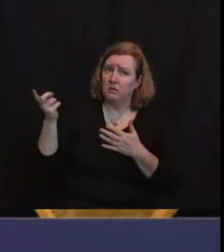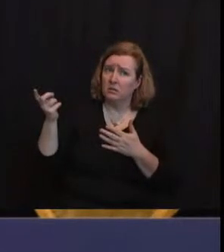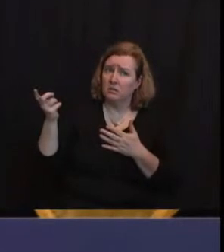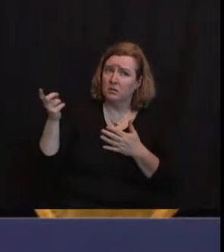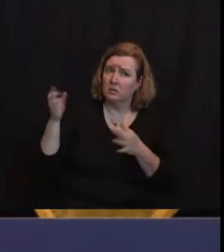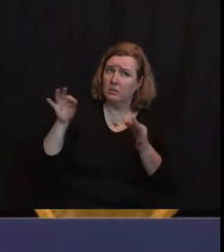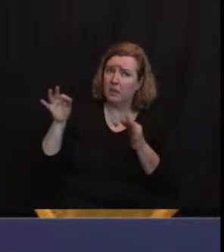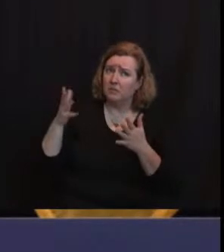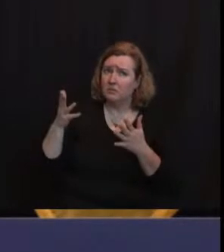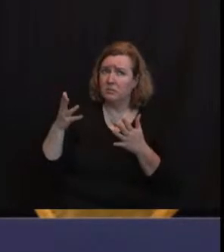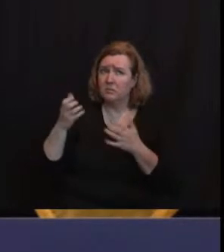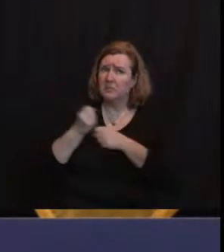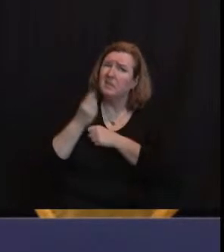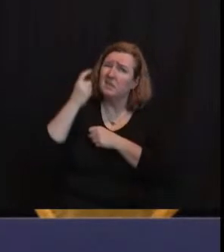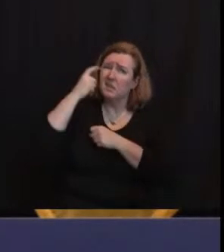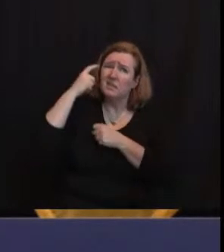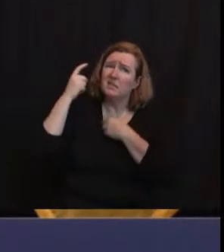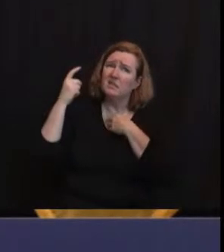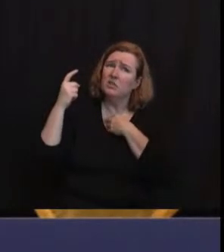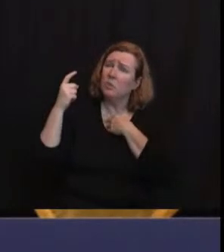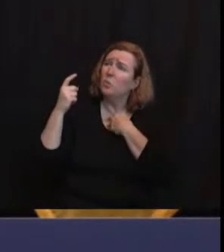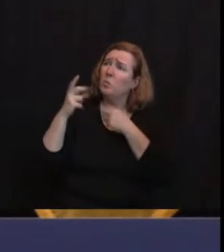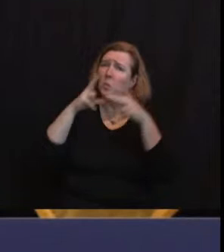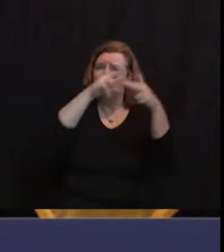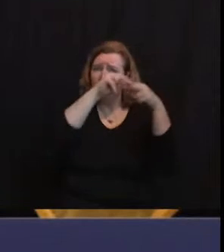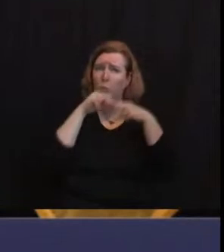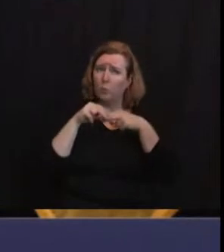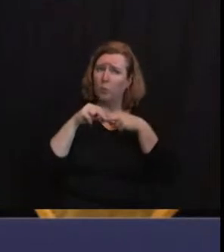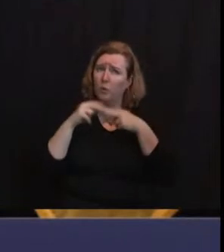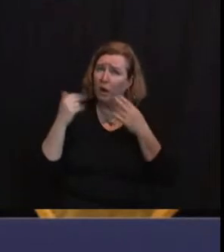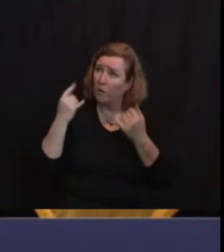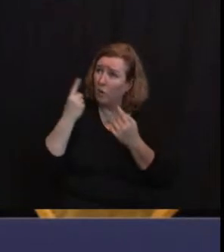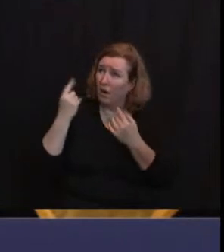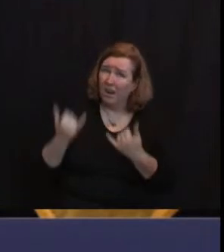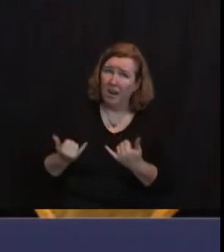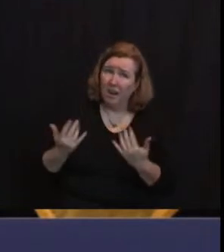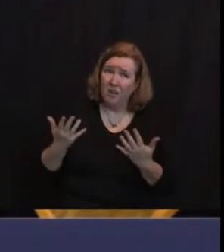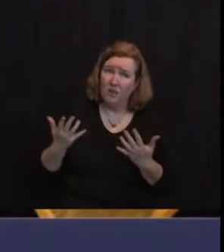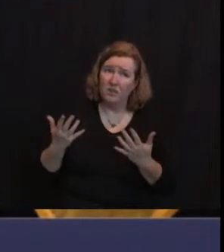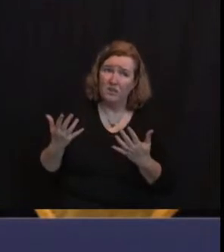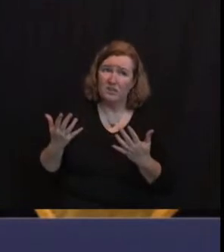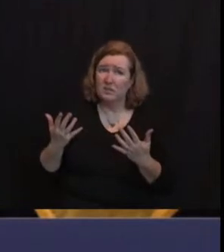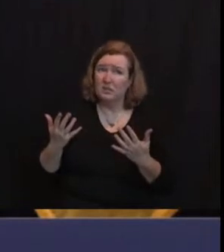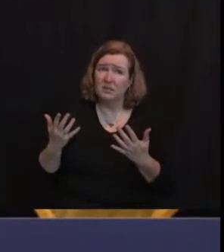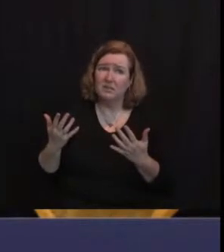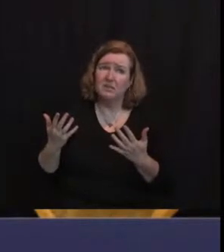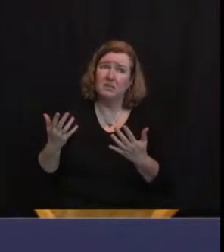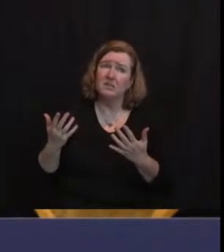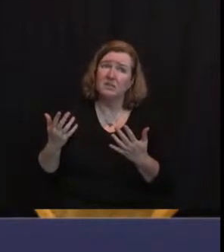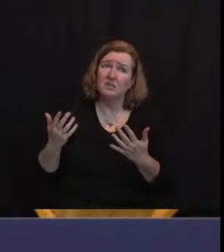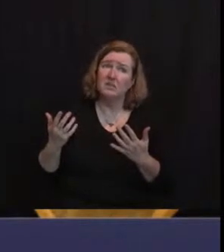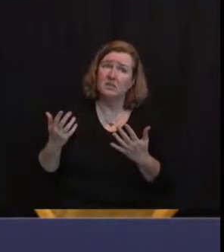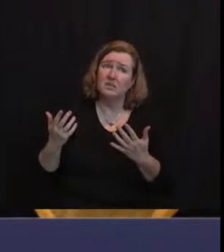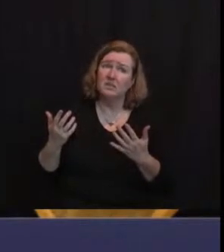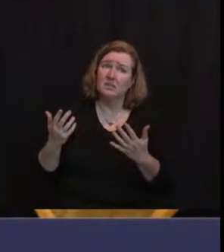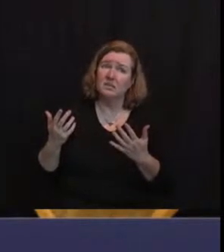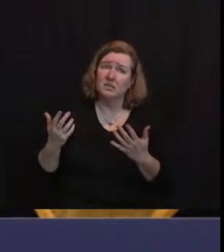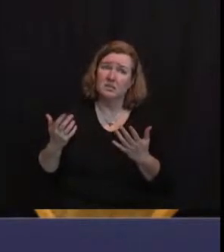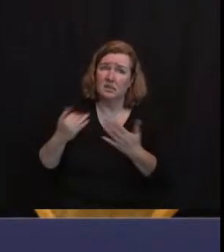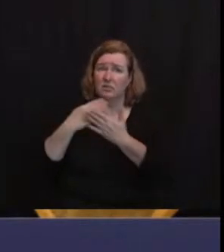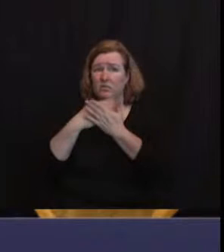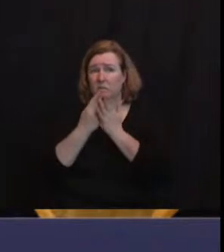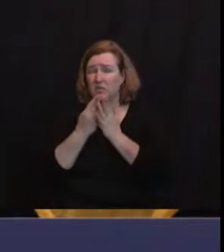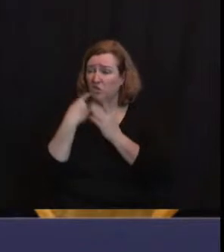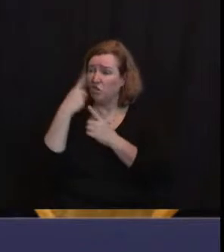made sense contemporaneously, I'm wondering whether now, some months in the future, with a very different fiscal outlook, whether you believe or whether